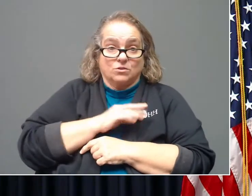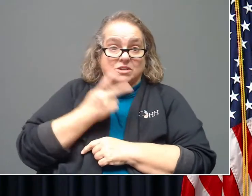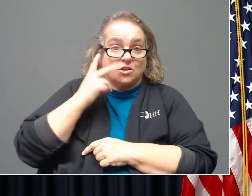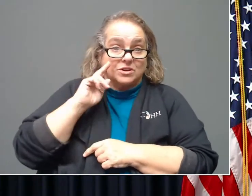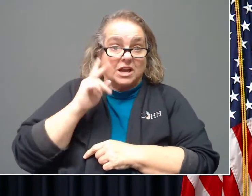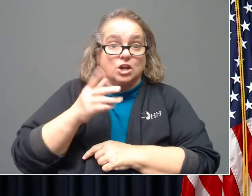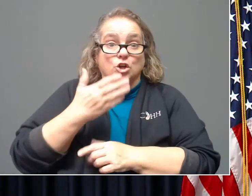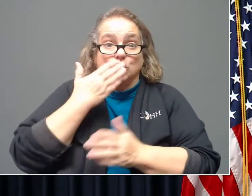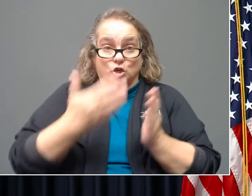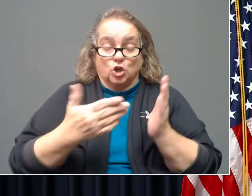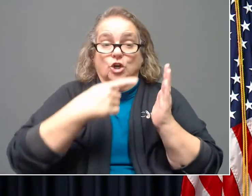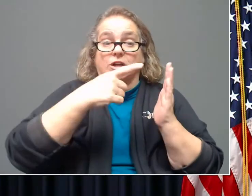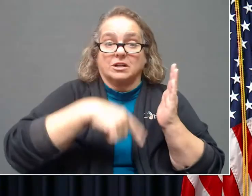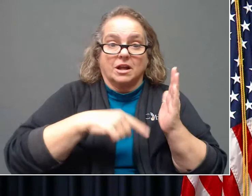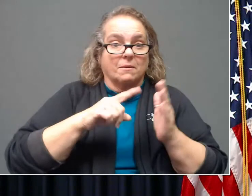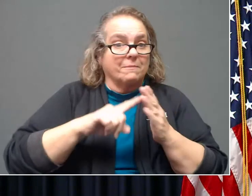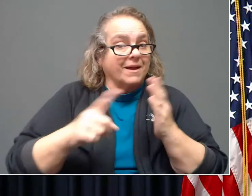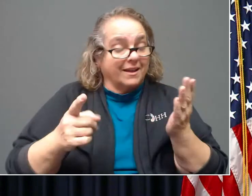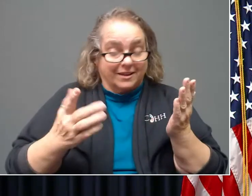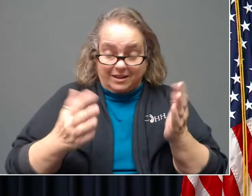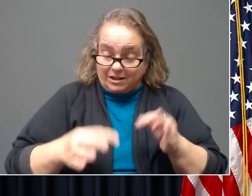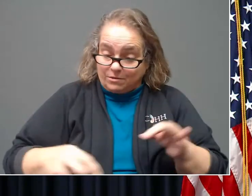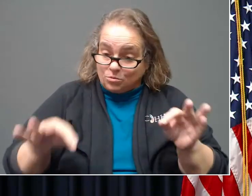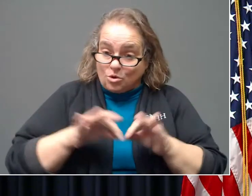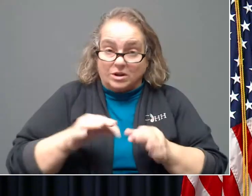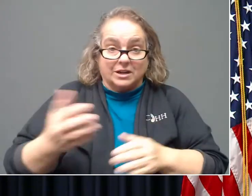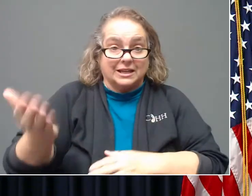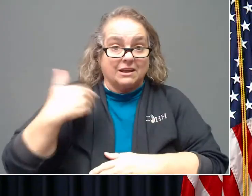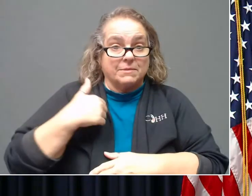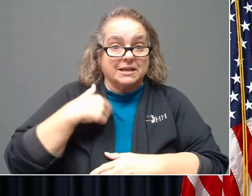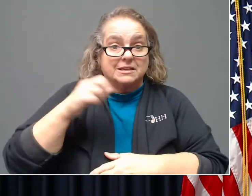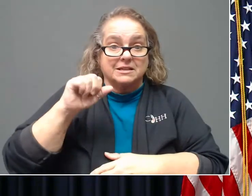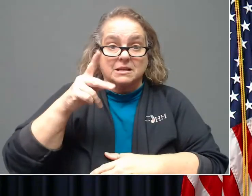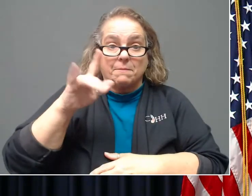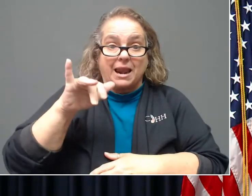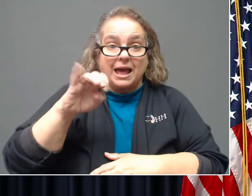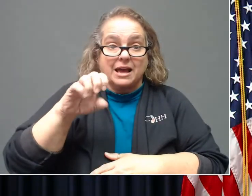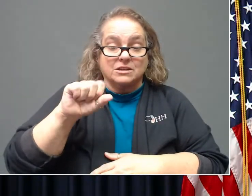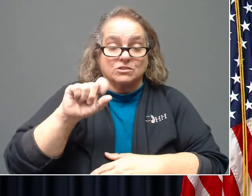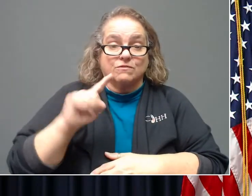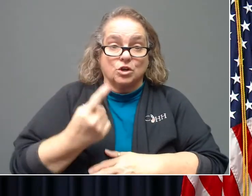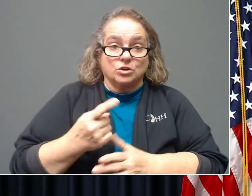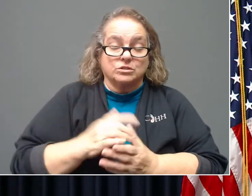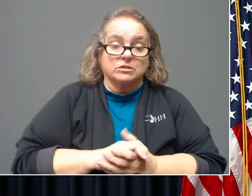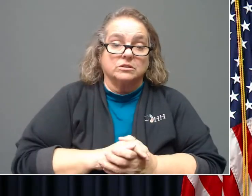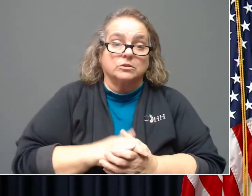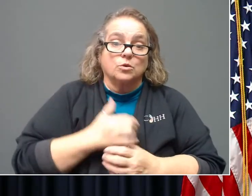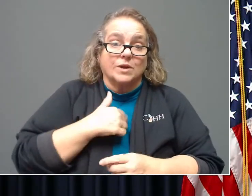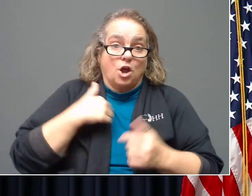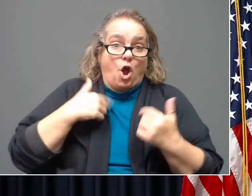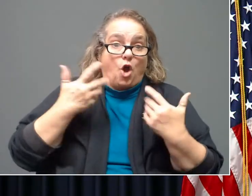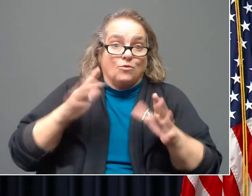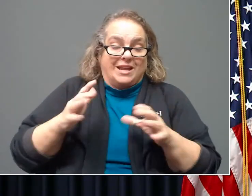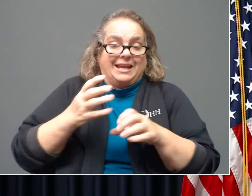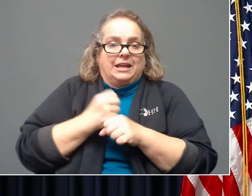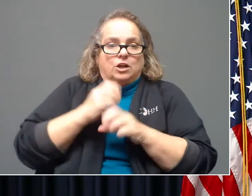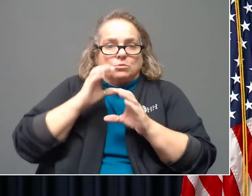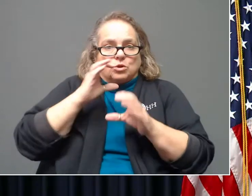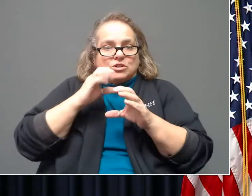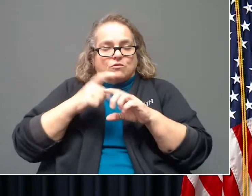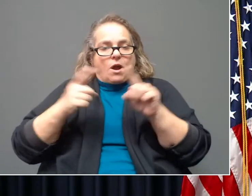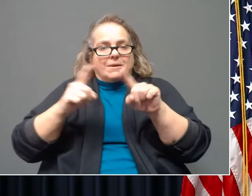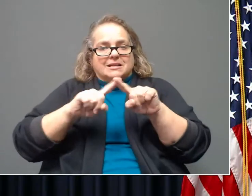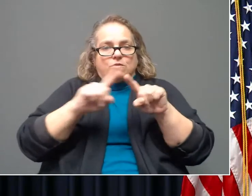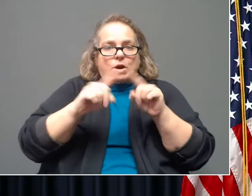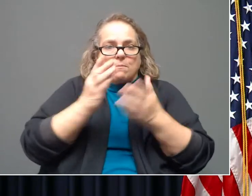it's all based on supply. Now, we are already getting communications from different parts of the federal government saying, "What